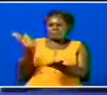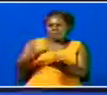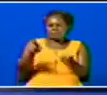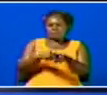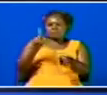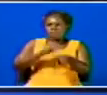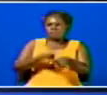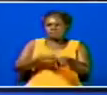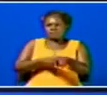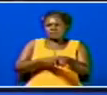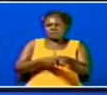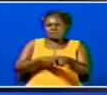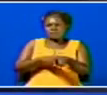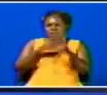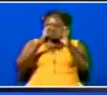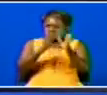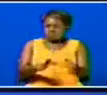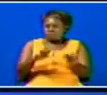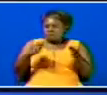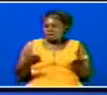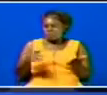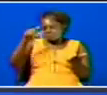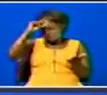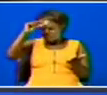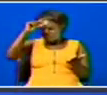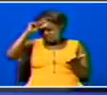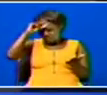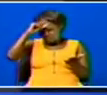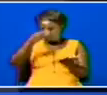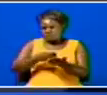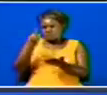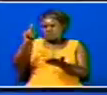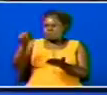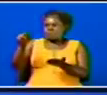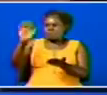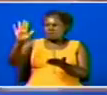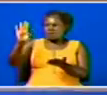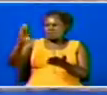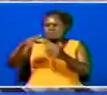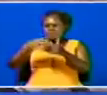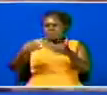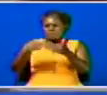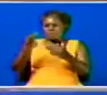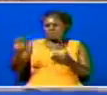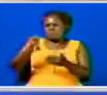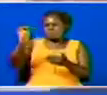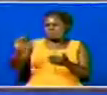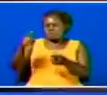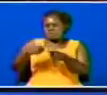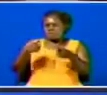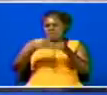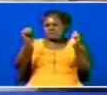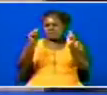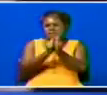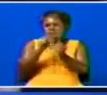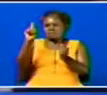time, Reuters news agency has reported that the government is set to issue a $1.5 billion Eurobond with a tenure of 10 years by